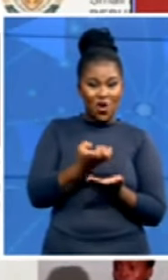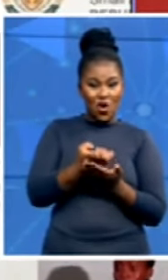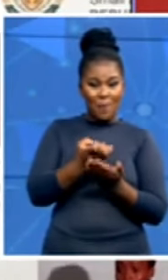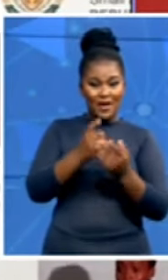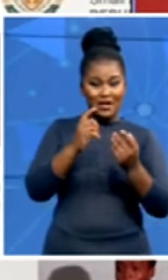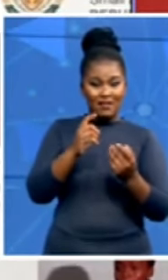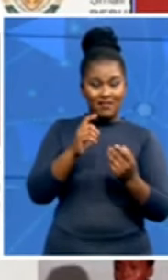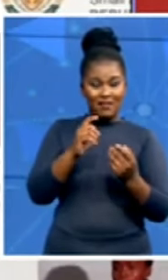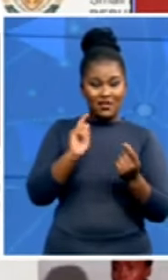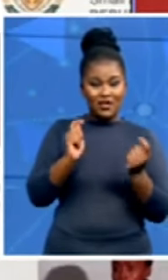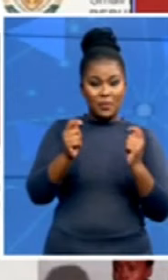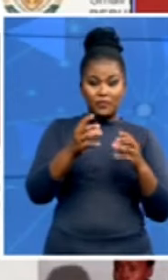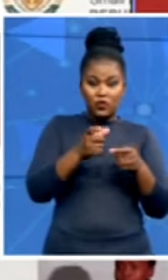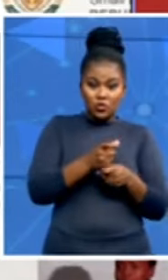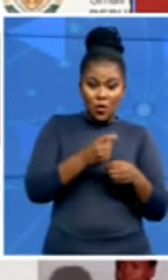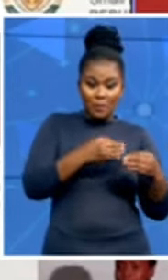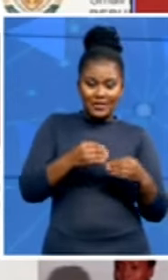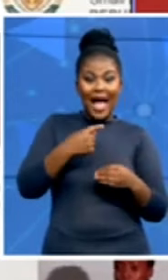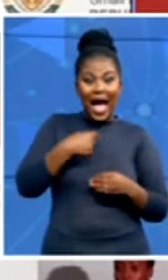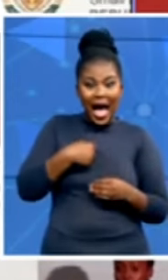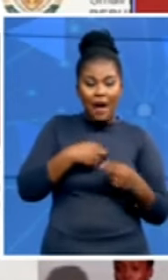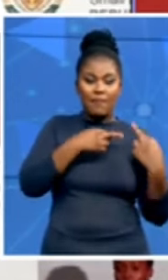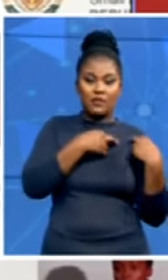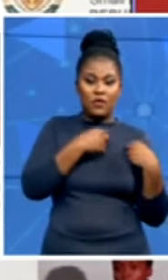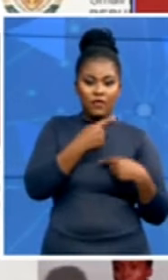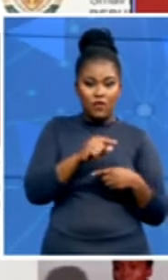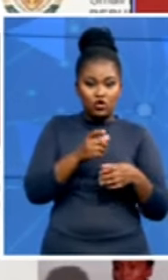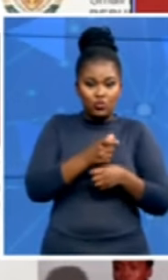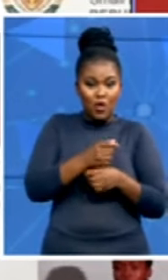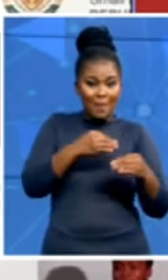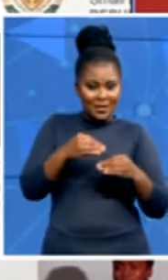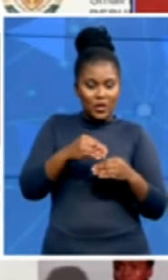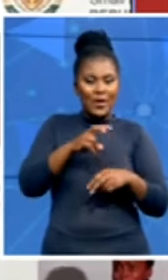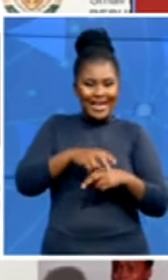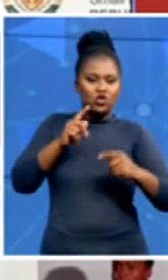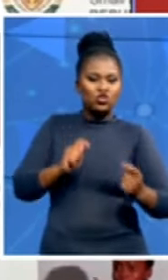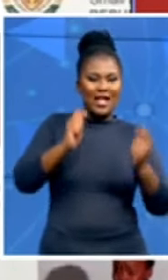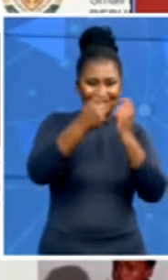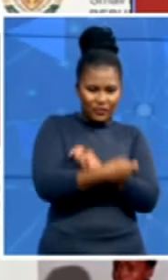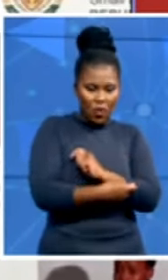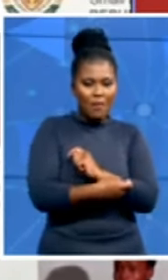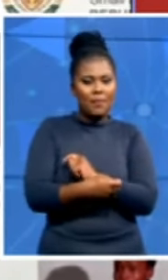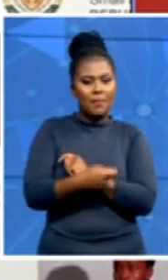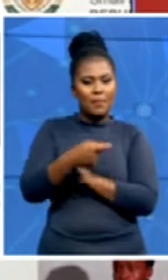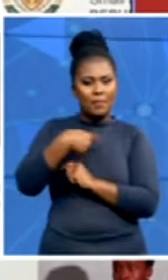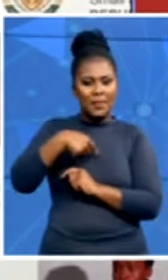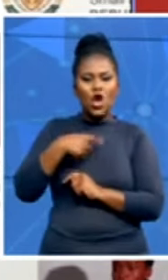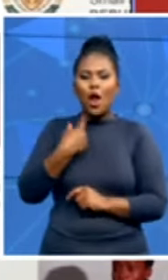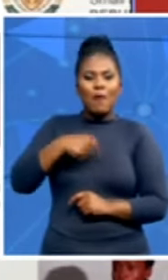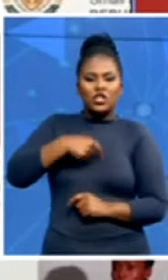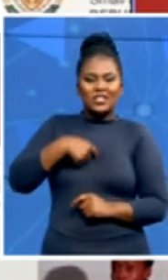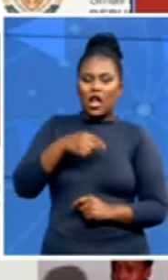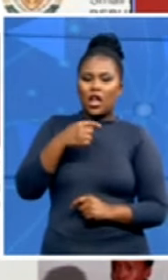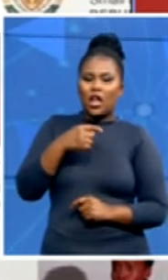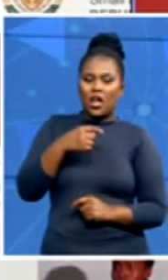sector that must transform the economy. Therefore, I have no choice. It's not a personal matter only, but I also have an obligation to make